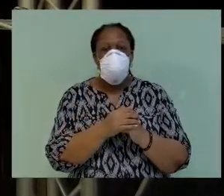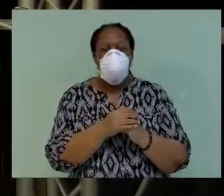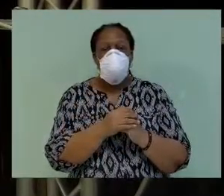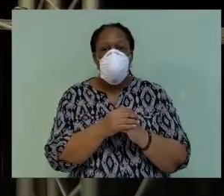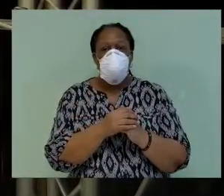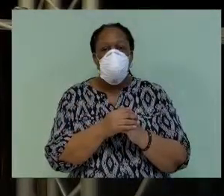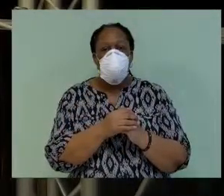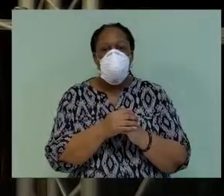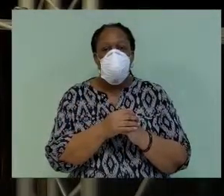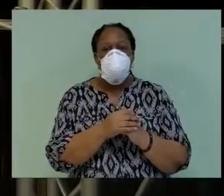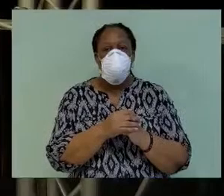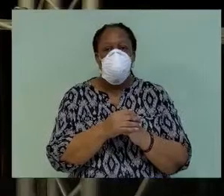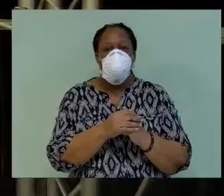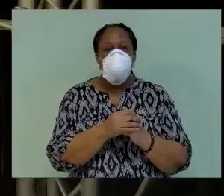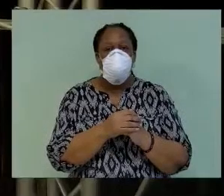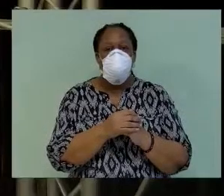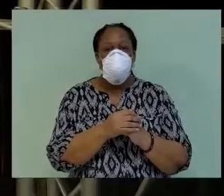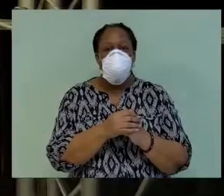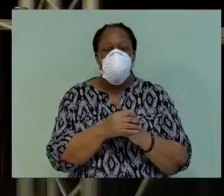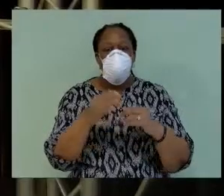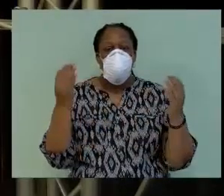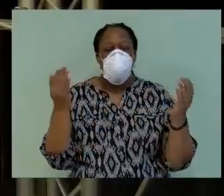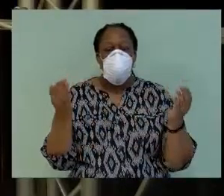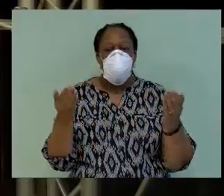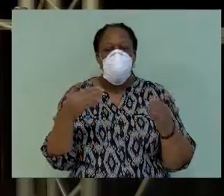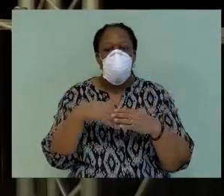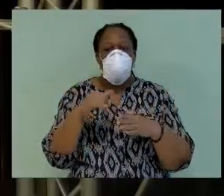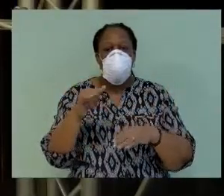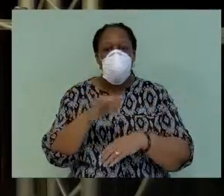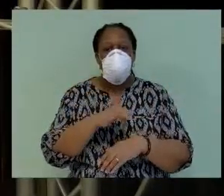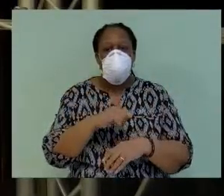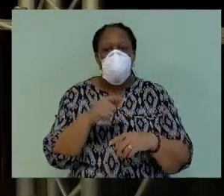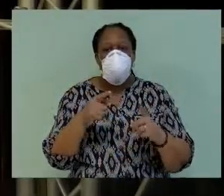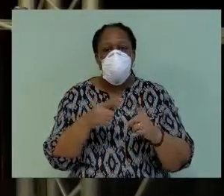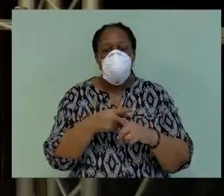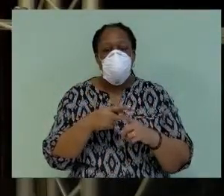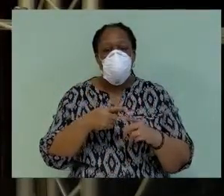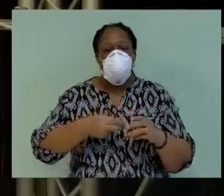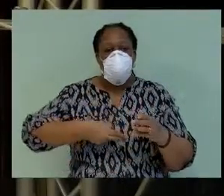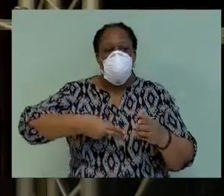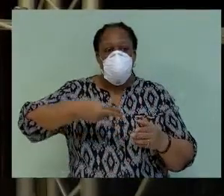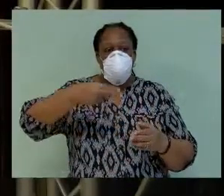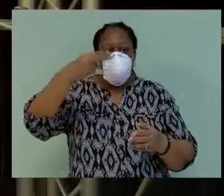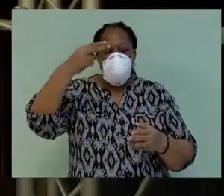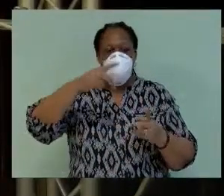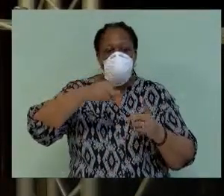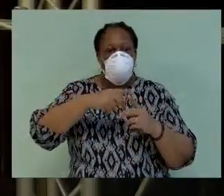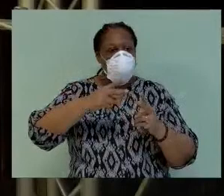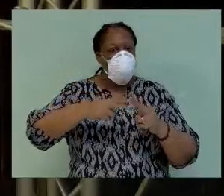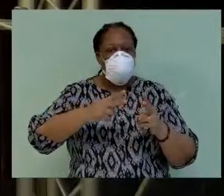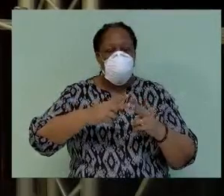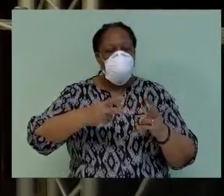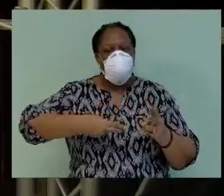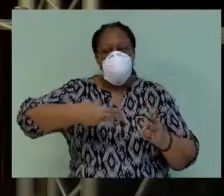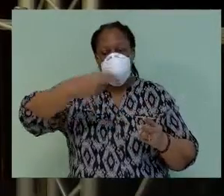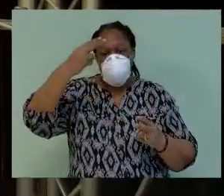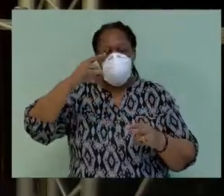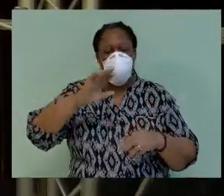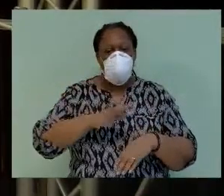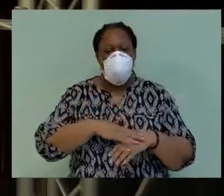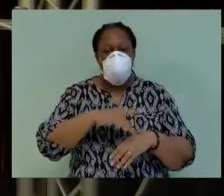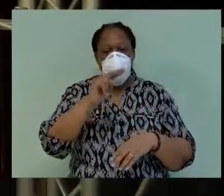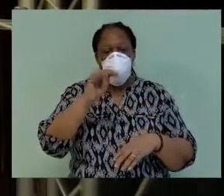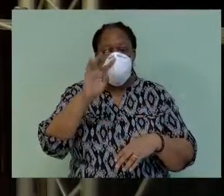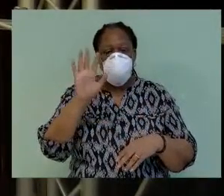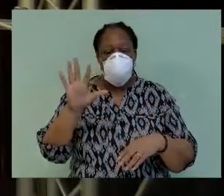of COVID-19 to the Caribbean region from high to very high. On 25th March 2020,